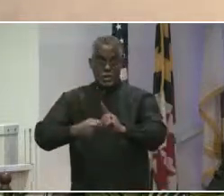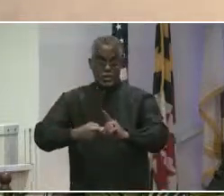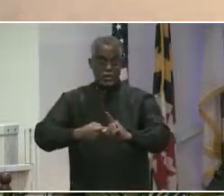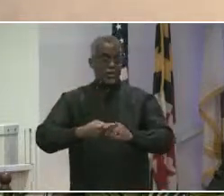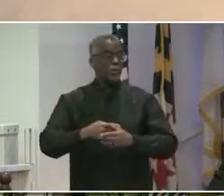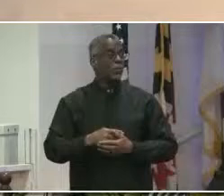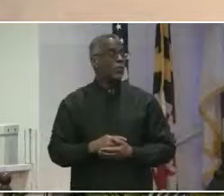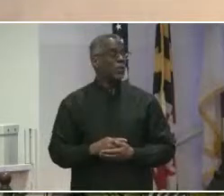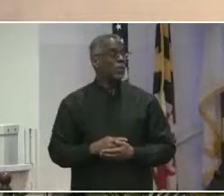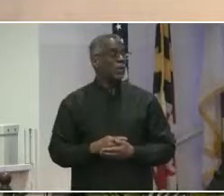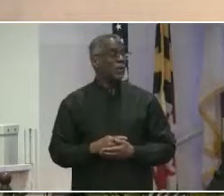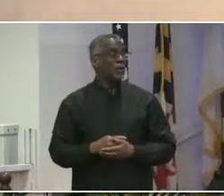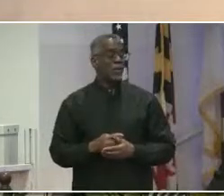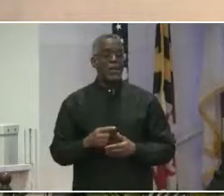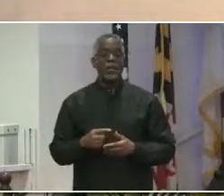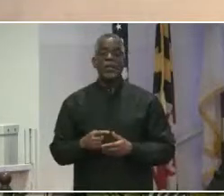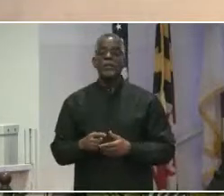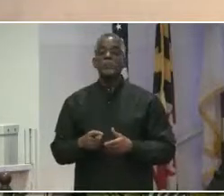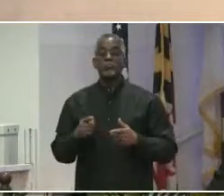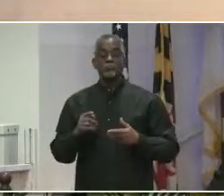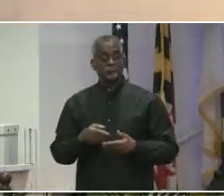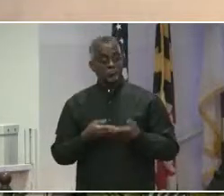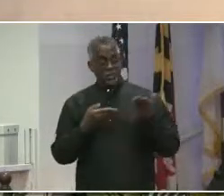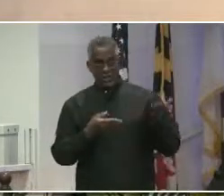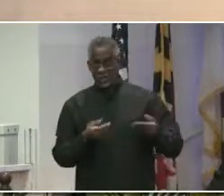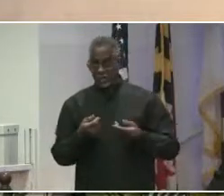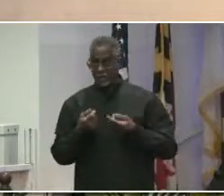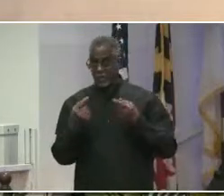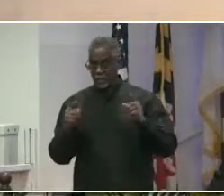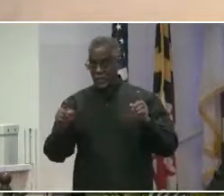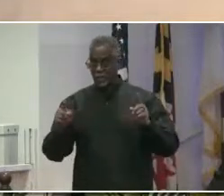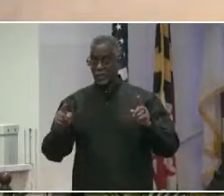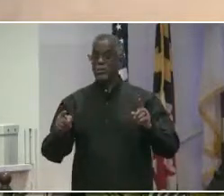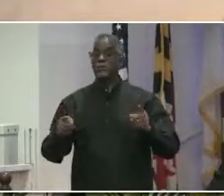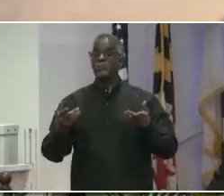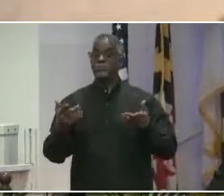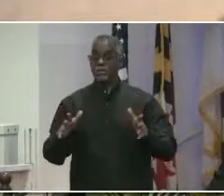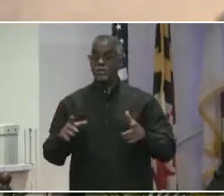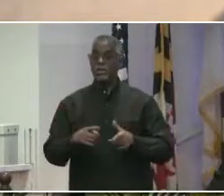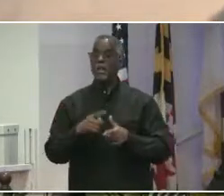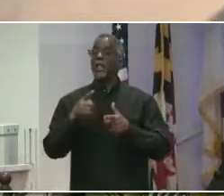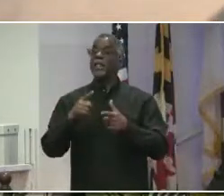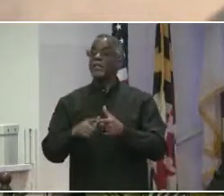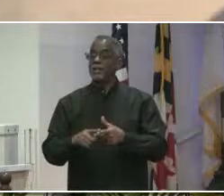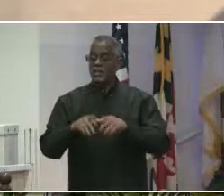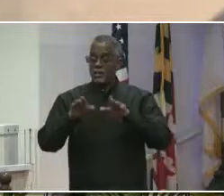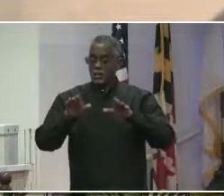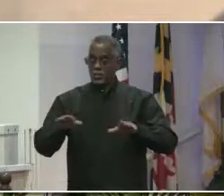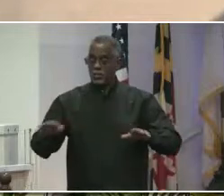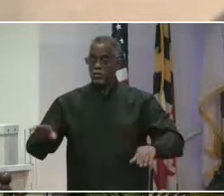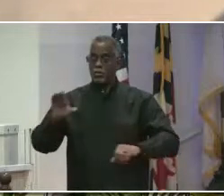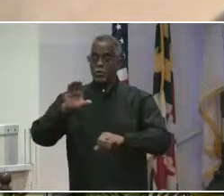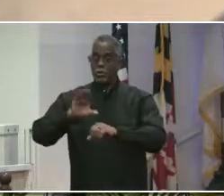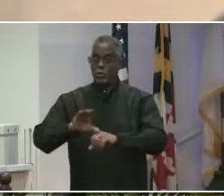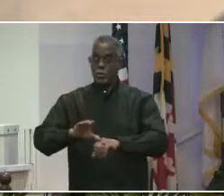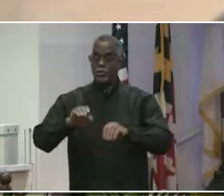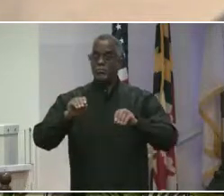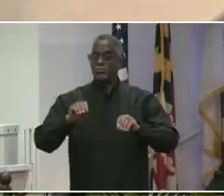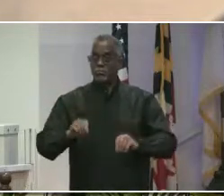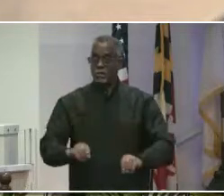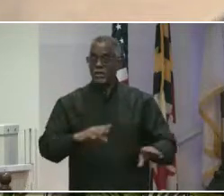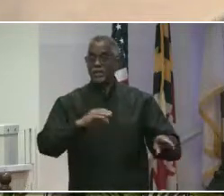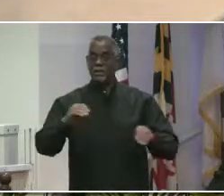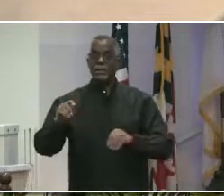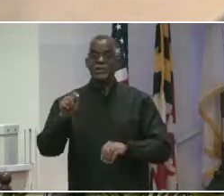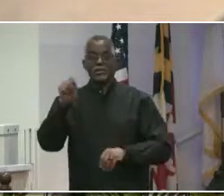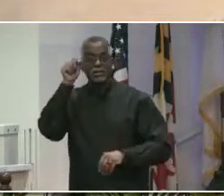Amen. And following those announcements, we will dismiss our children for Children's Church, and our teenagers